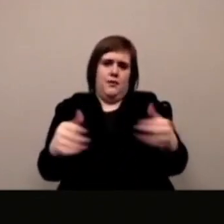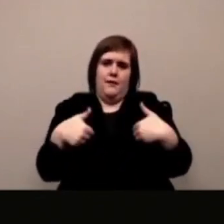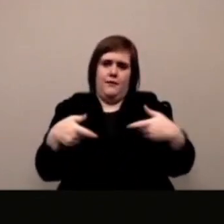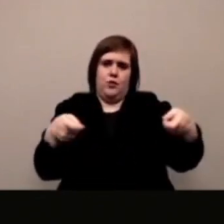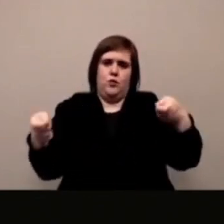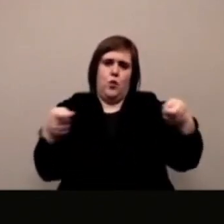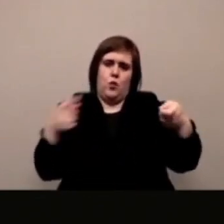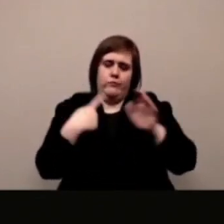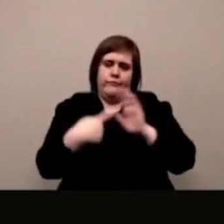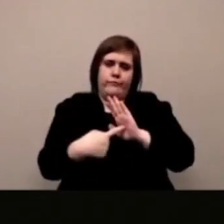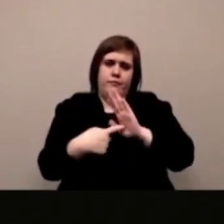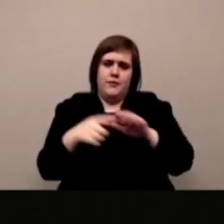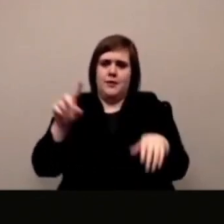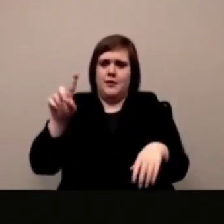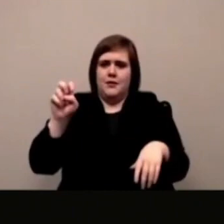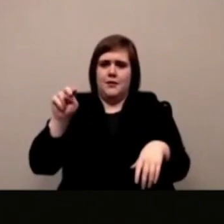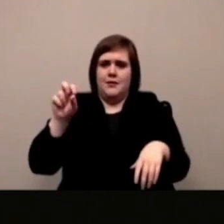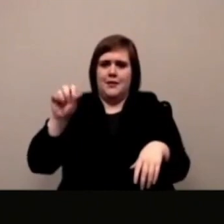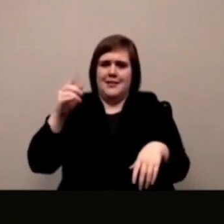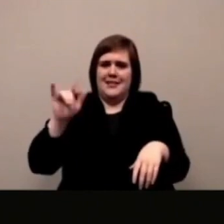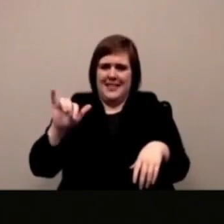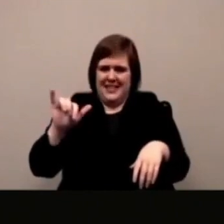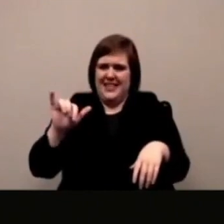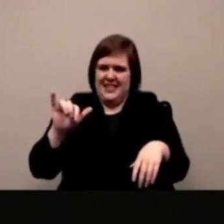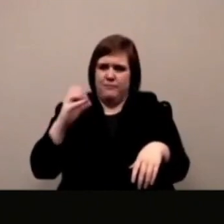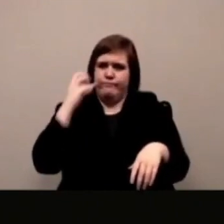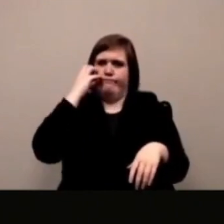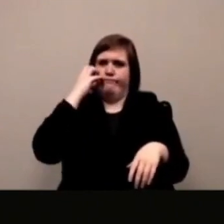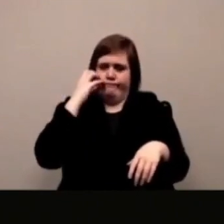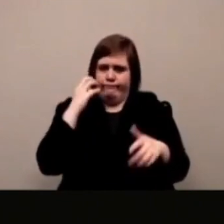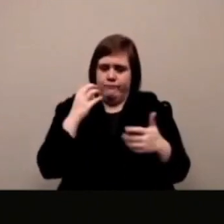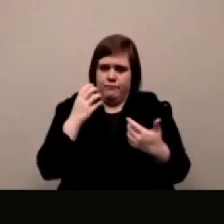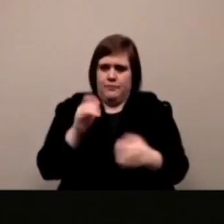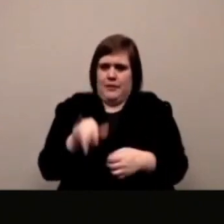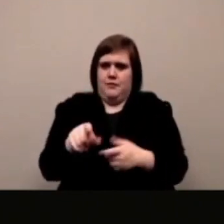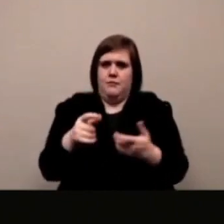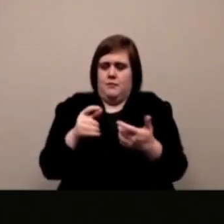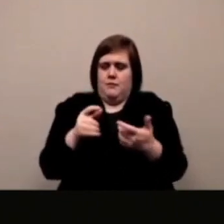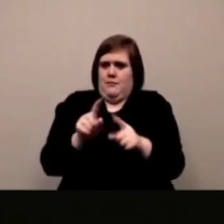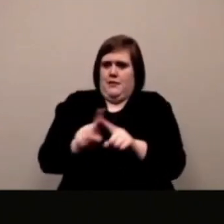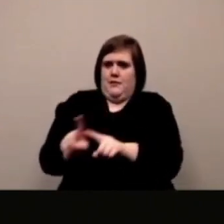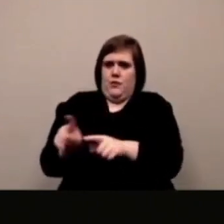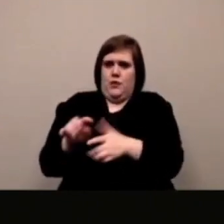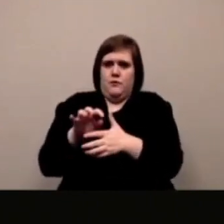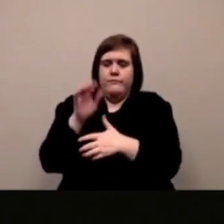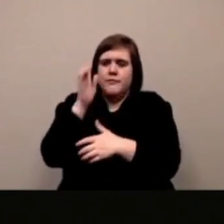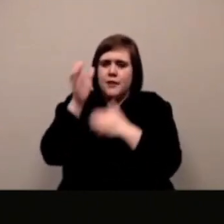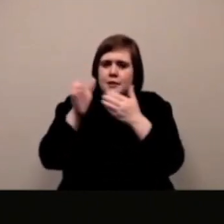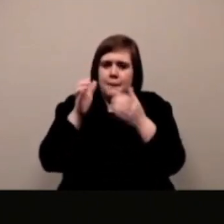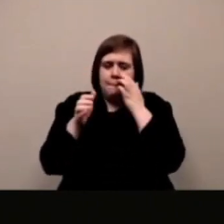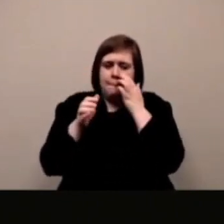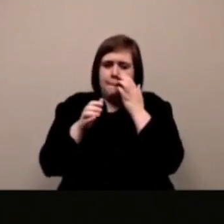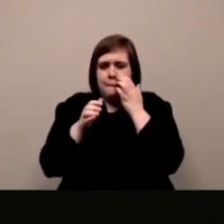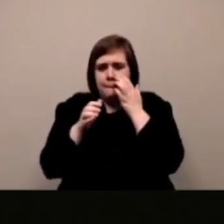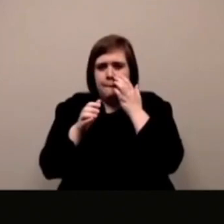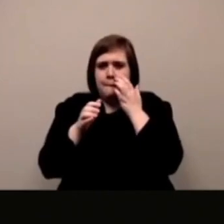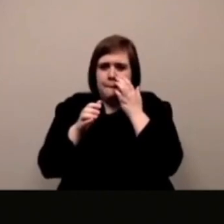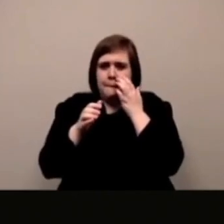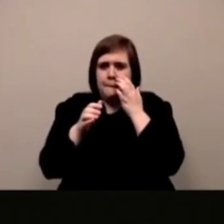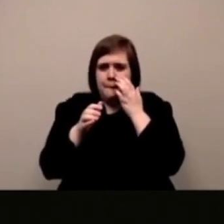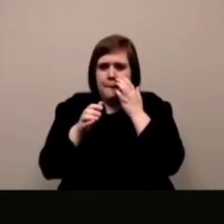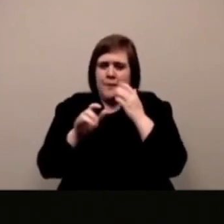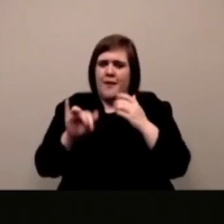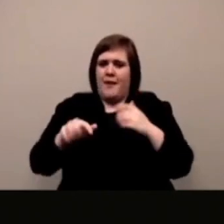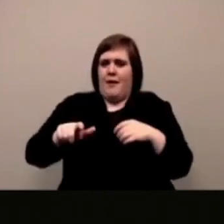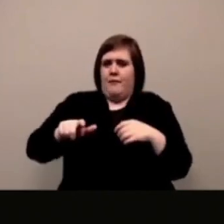something like density. And again, this gets into concepts that are like not quite at that low